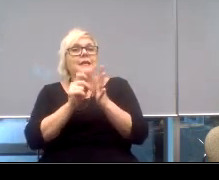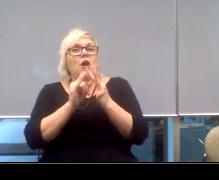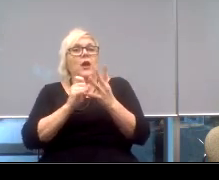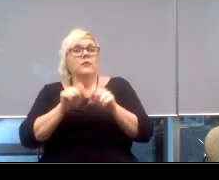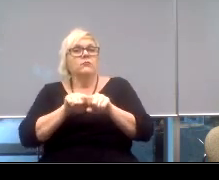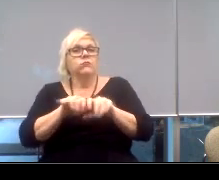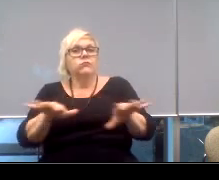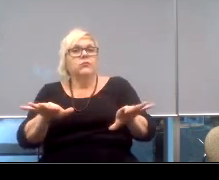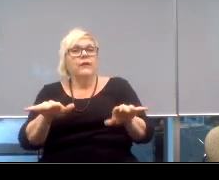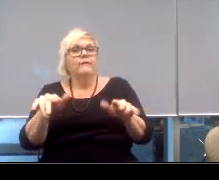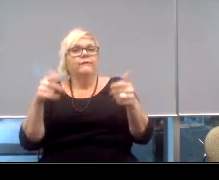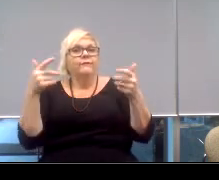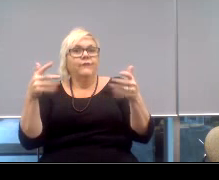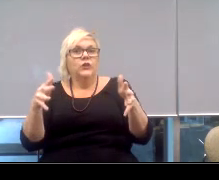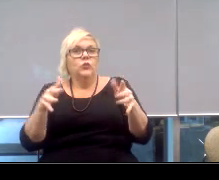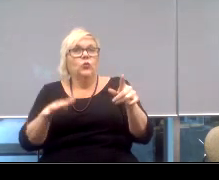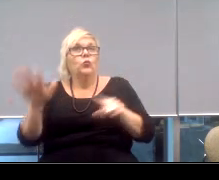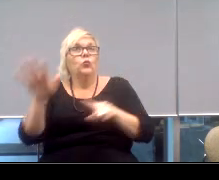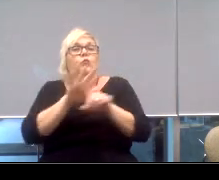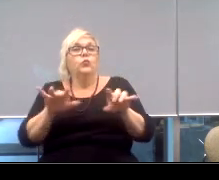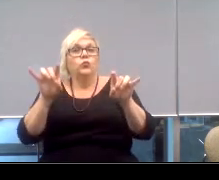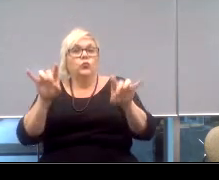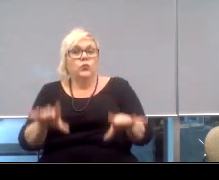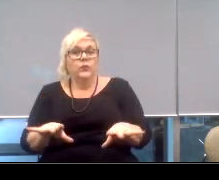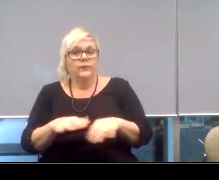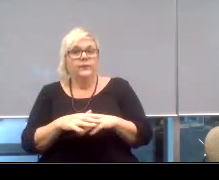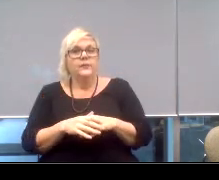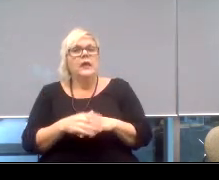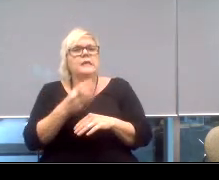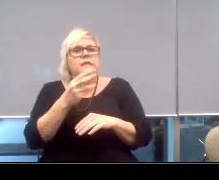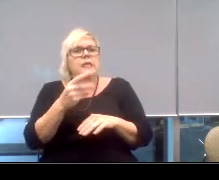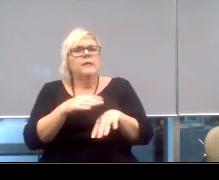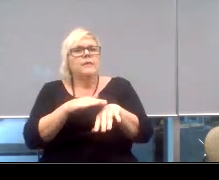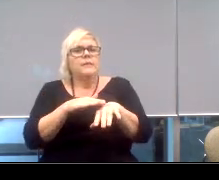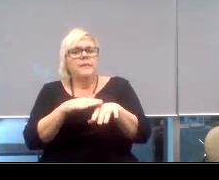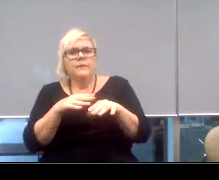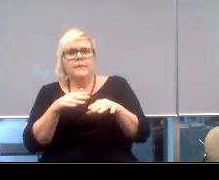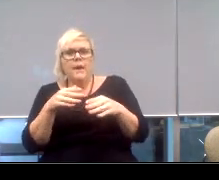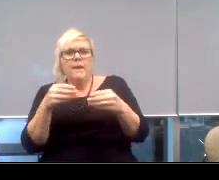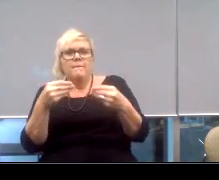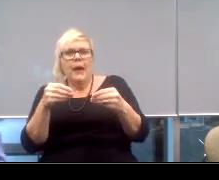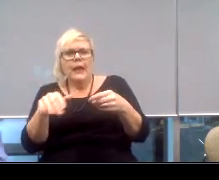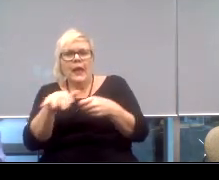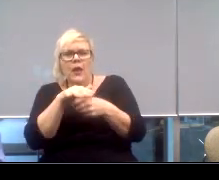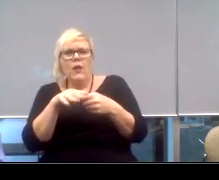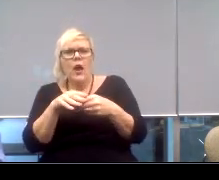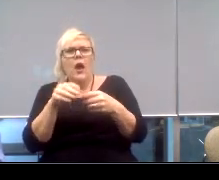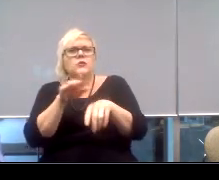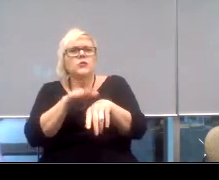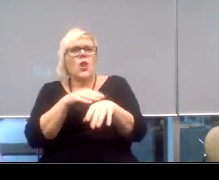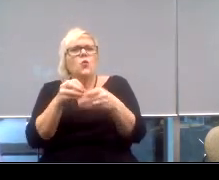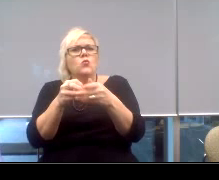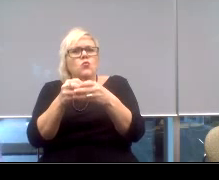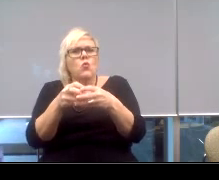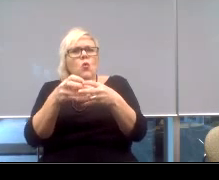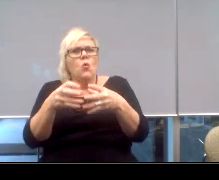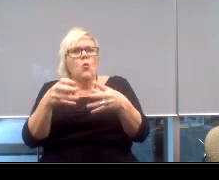developed, and the agency will have to work to support market development as quickly as possible, but it will take